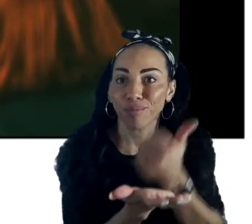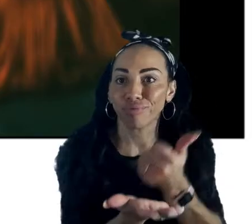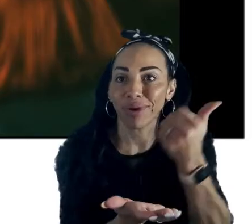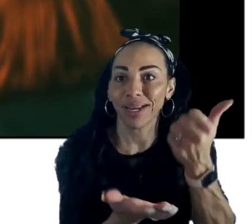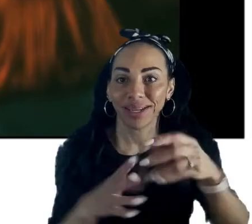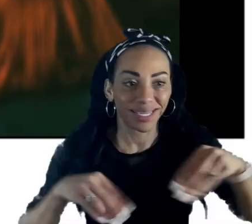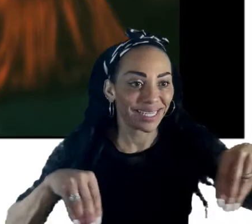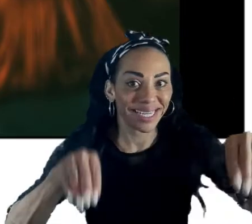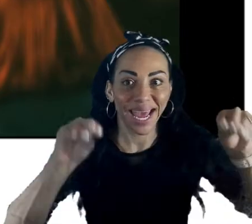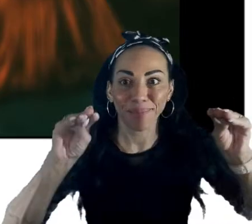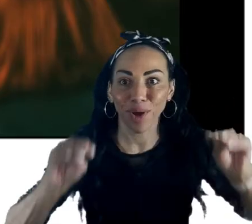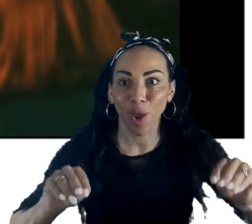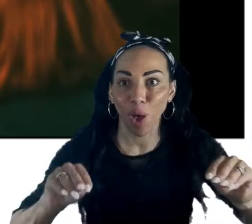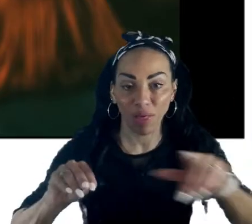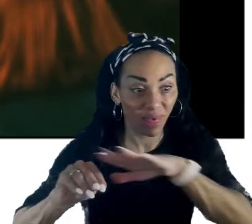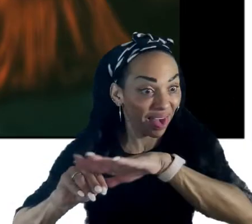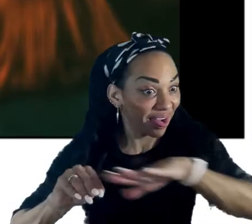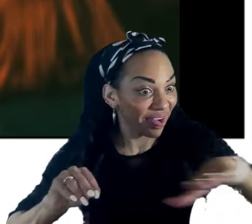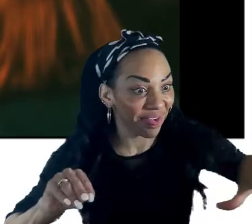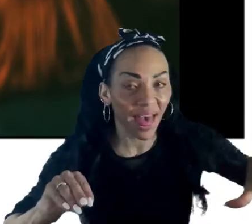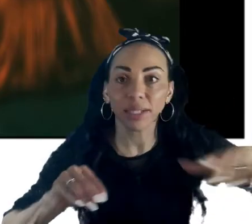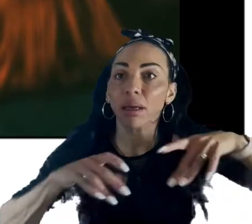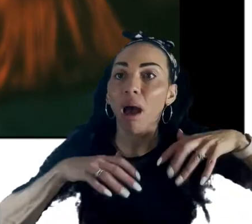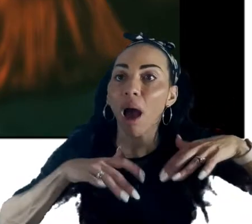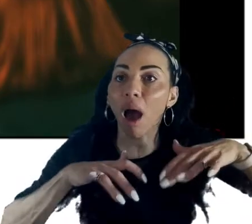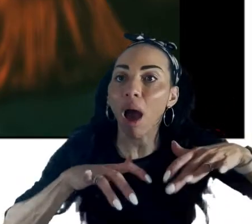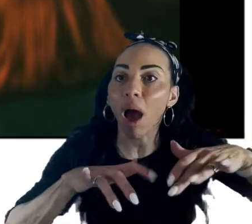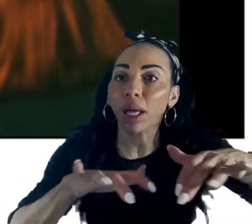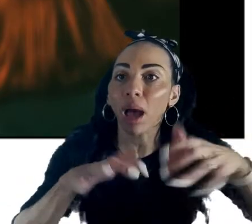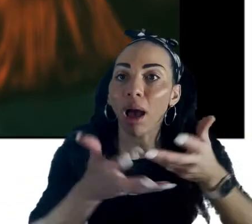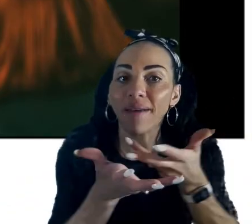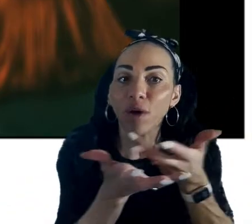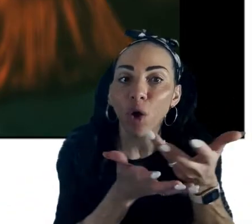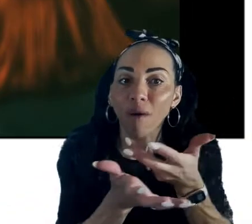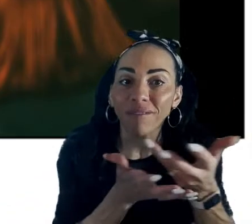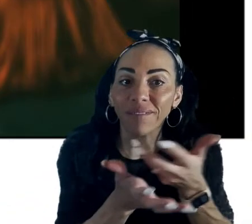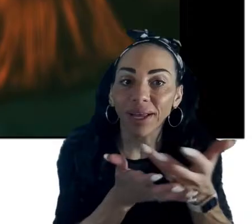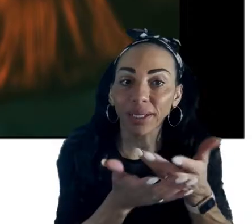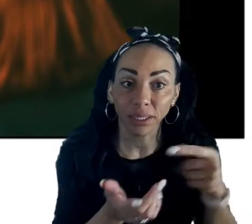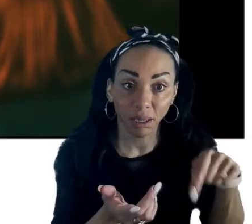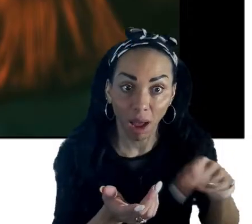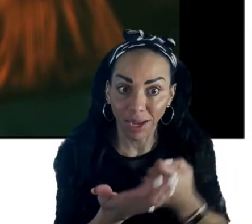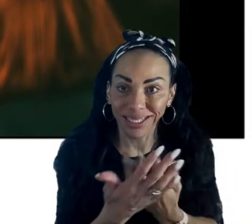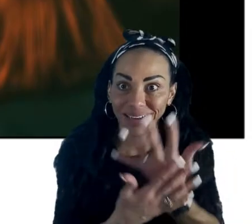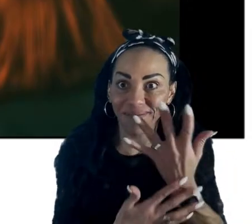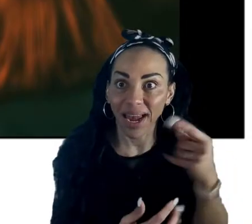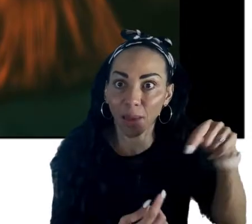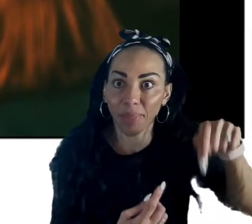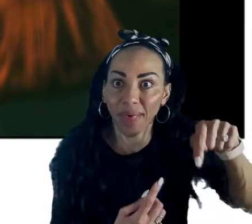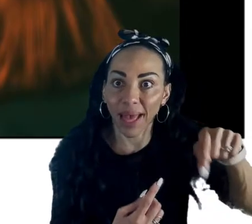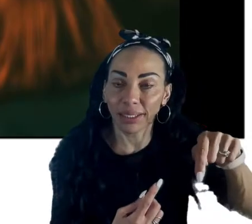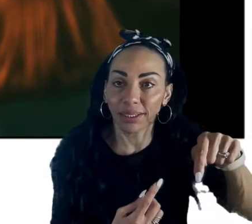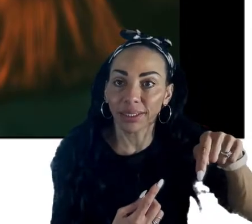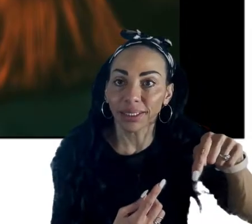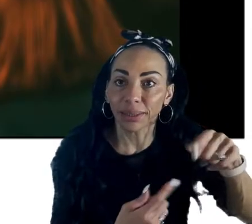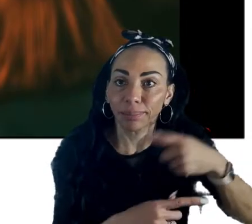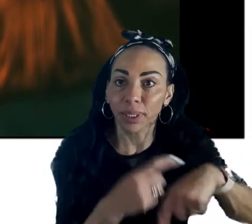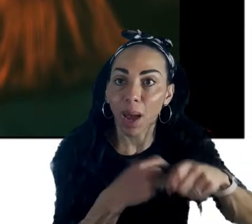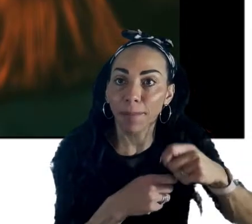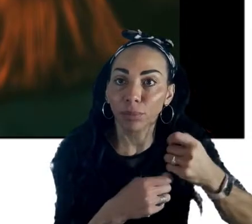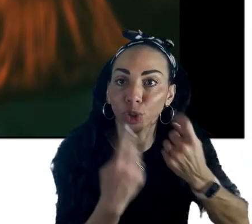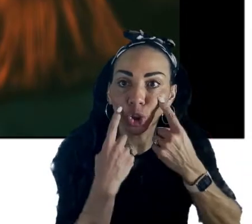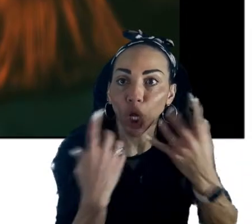is an archive of the conversation. And if I'm developing a show from that, then I have that as a reference point. In the tea